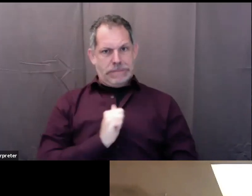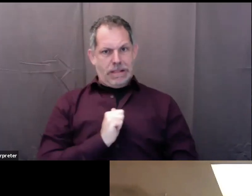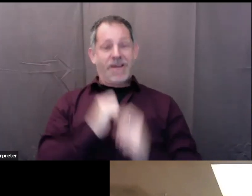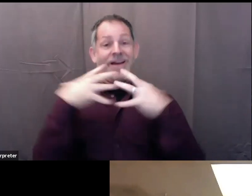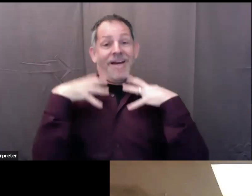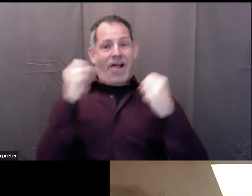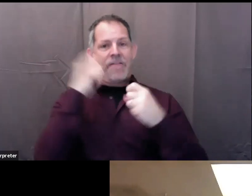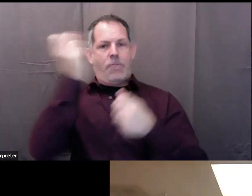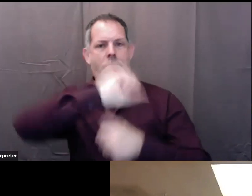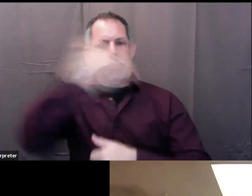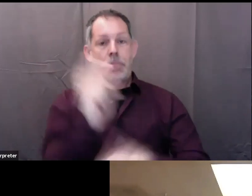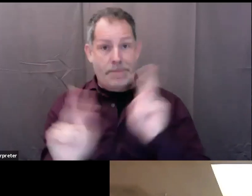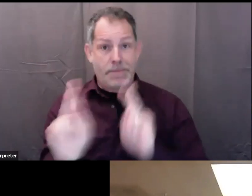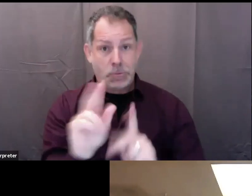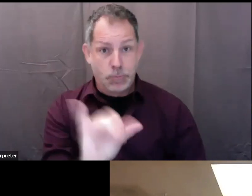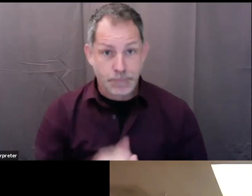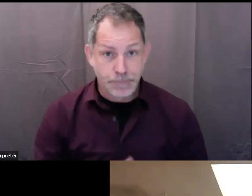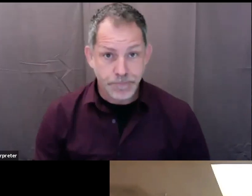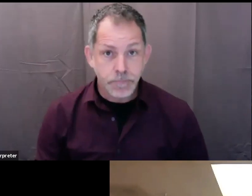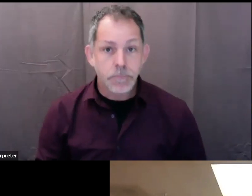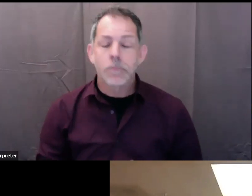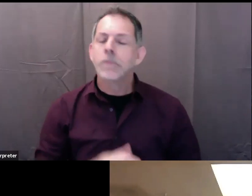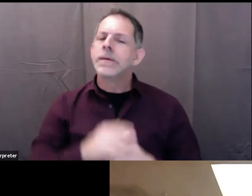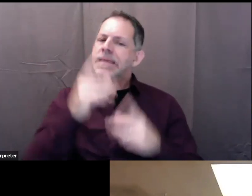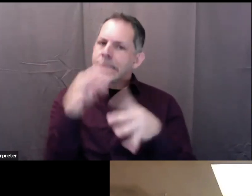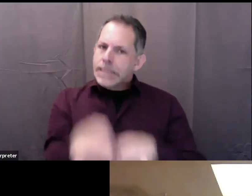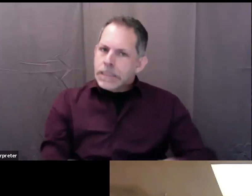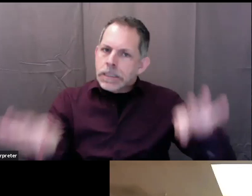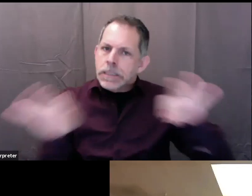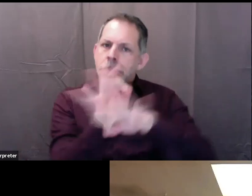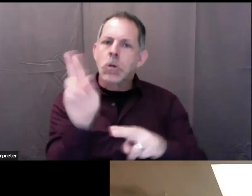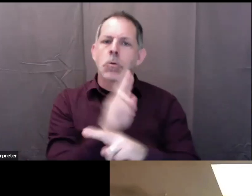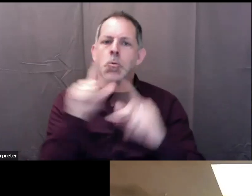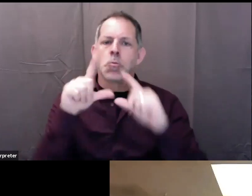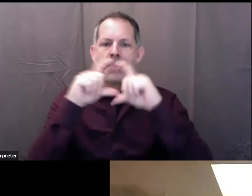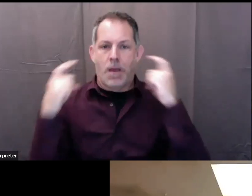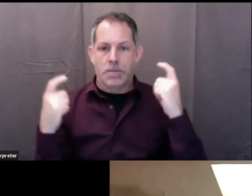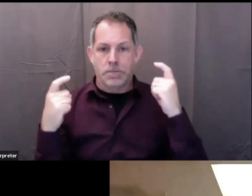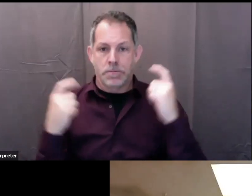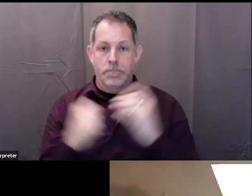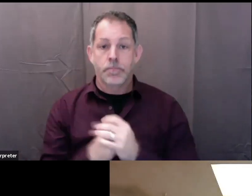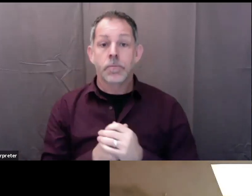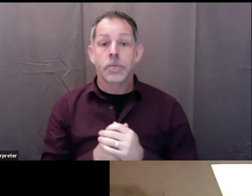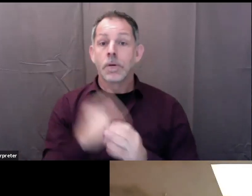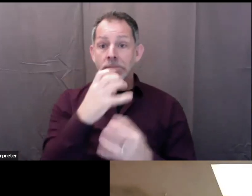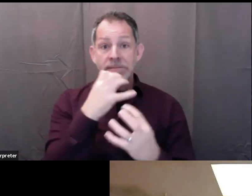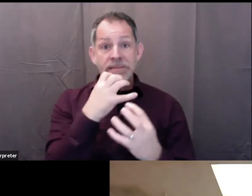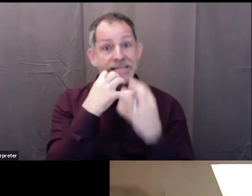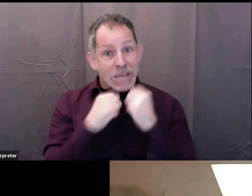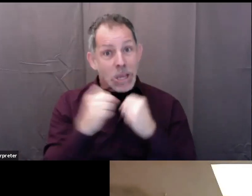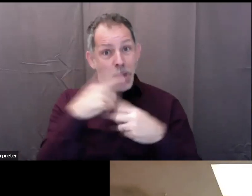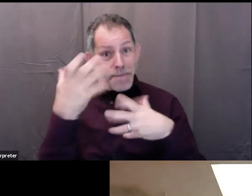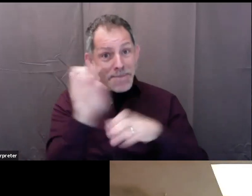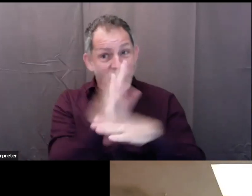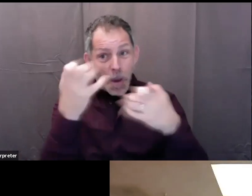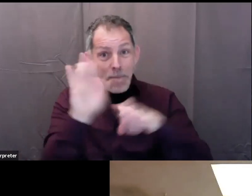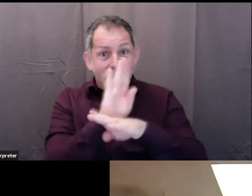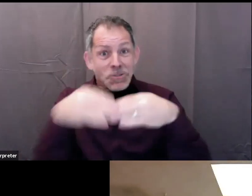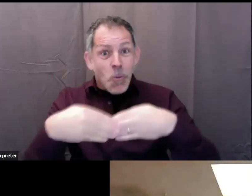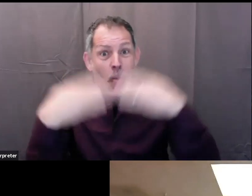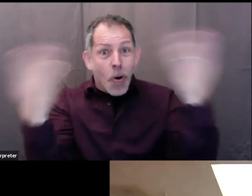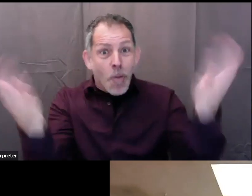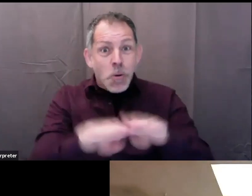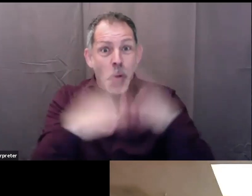It also shows that you care about our businesses that are suffering as we're still in phase 2. So can't emphasize that